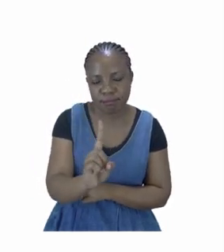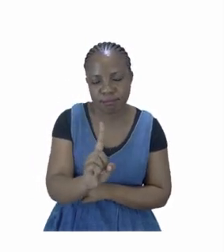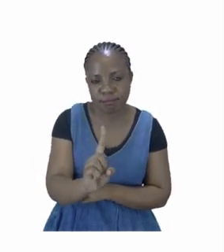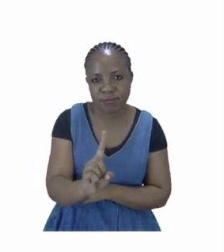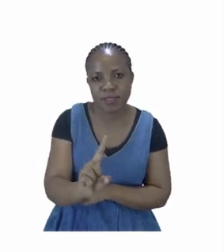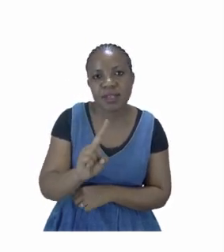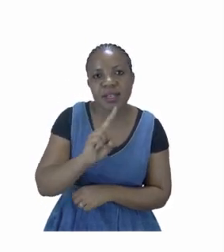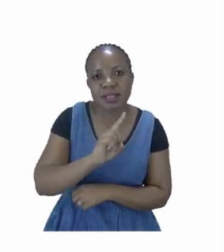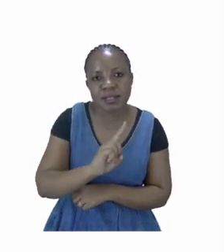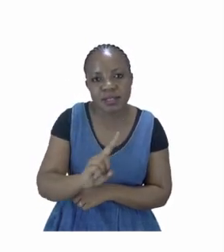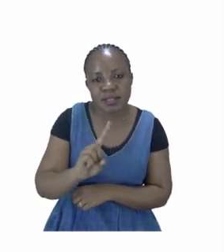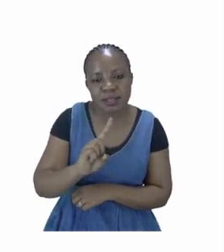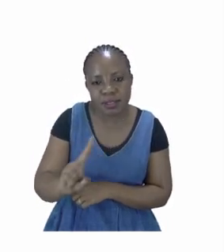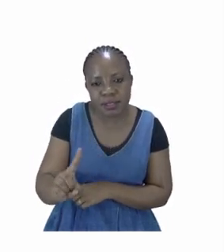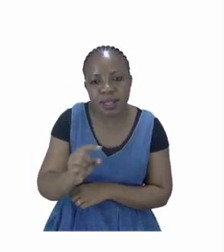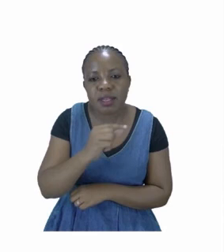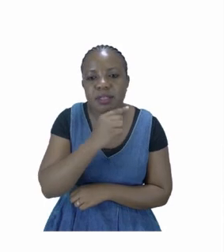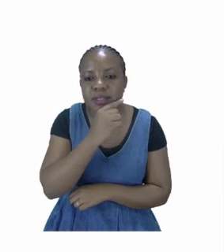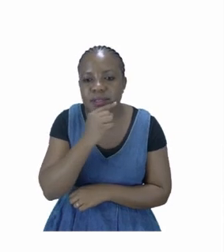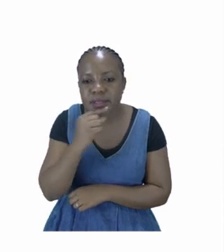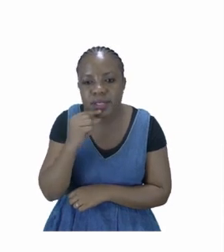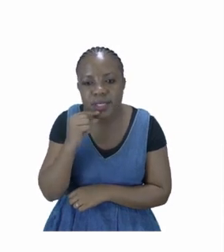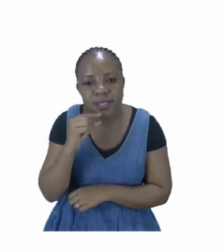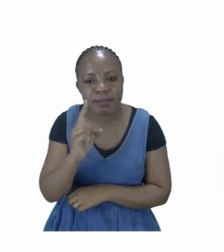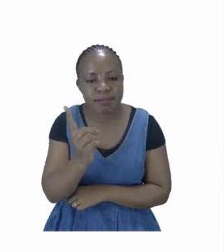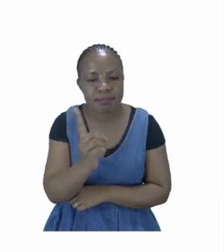name of the teacher?